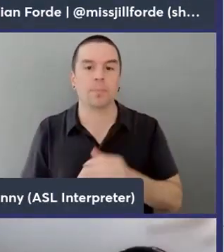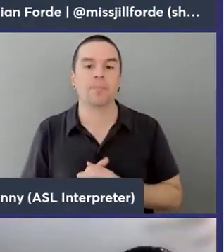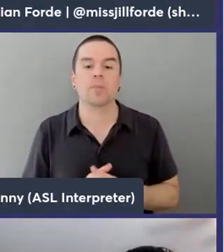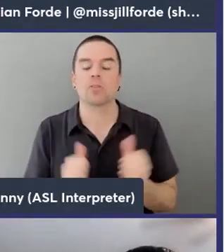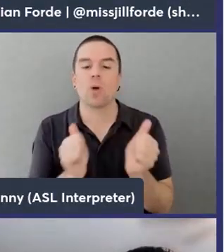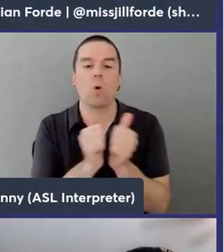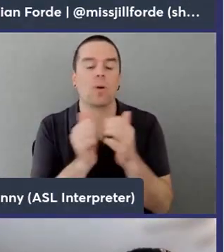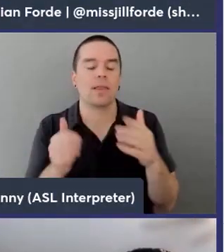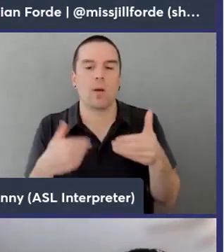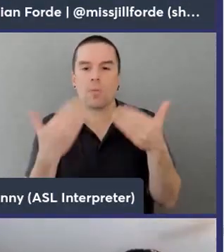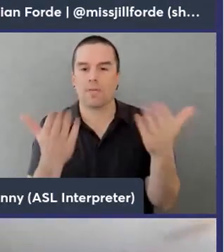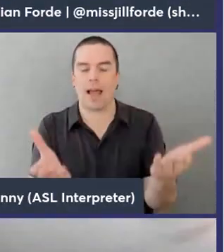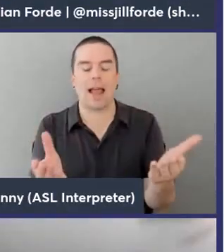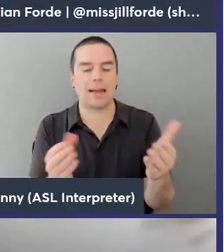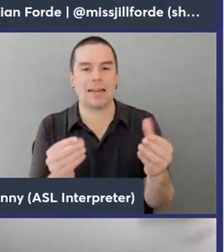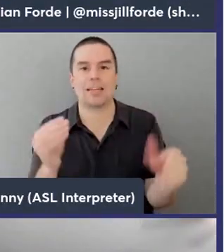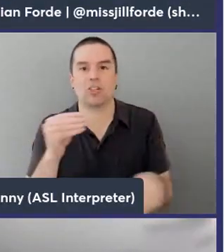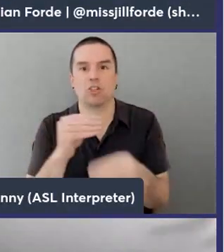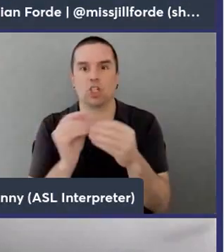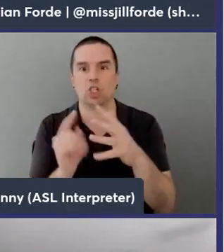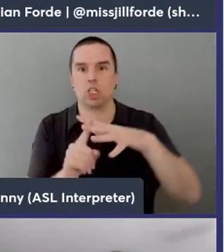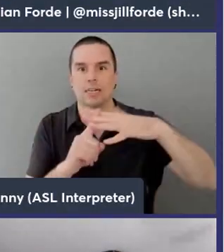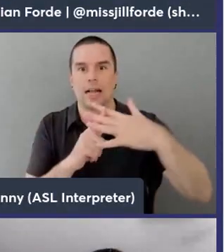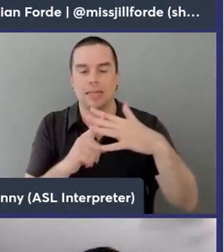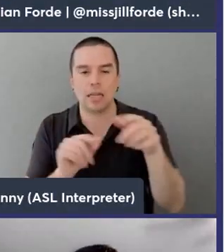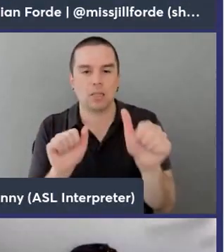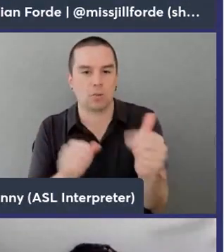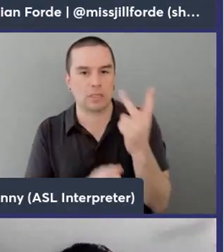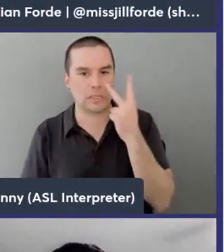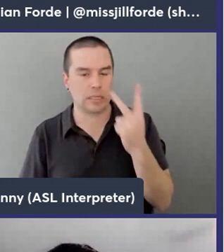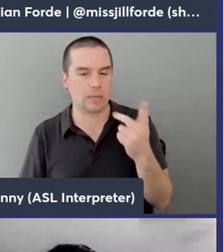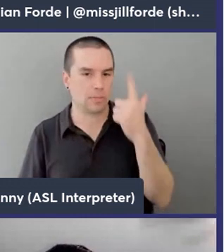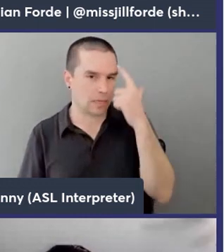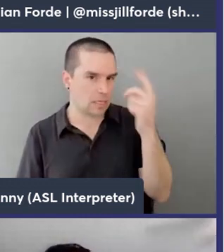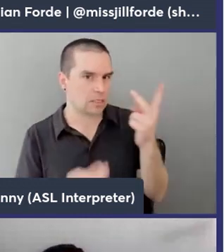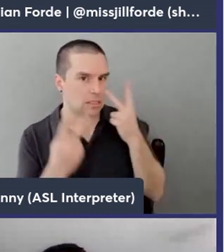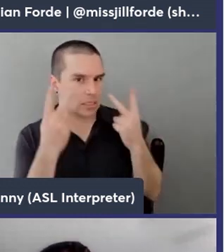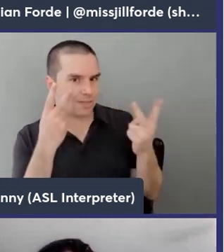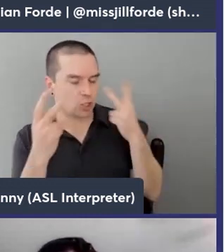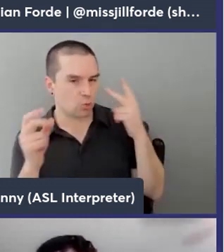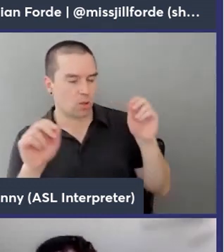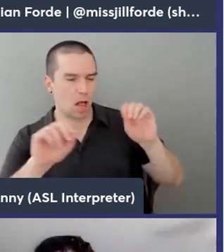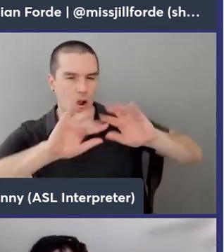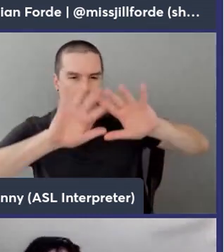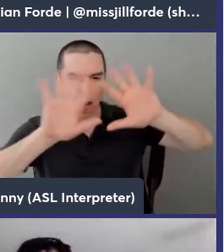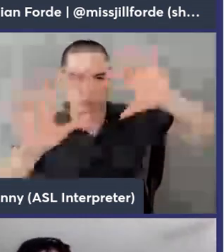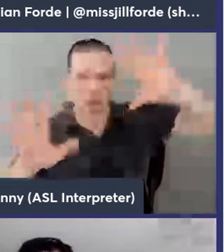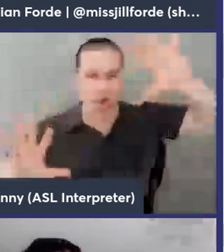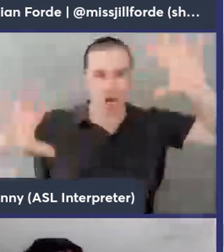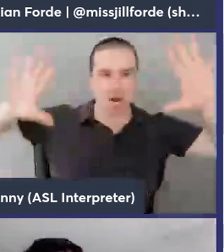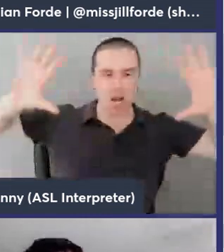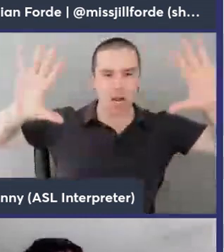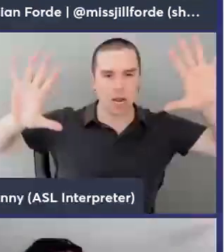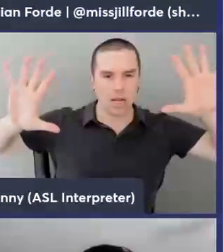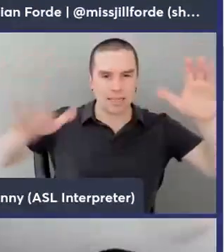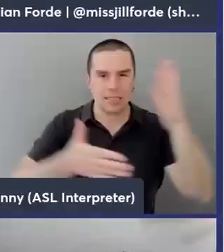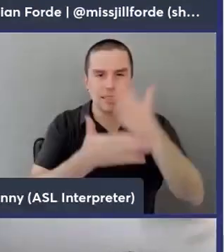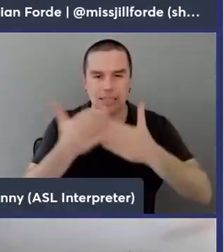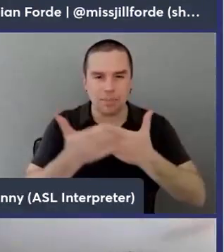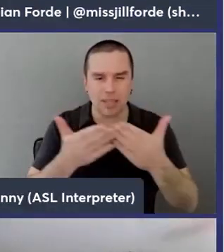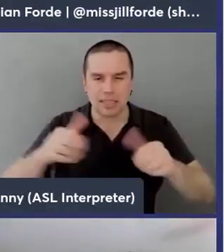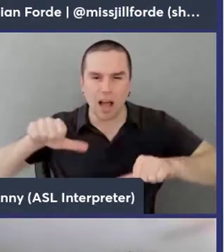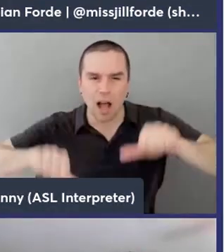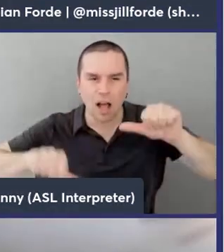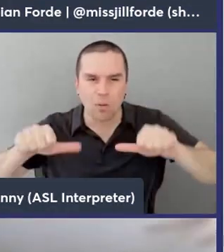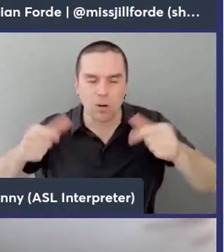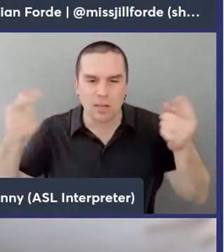any kind of context, you can start to see that there may be, because we're able to look at this visually, we start to see there may be some kind of awkward things going on here. For example,